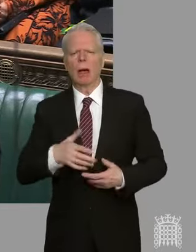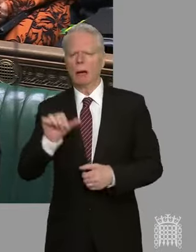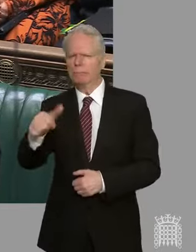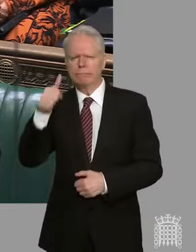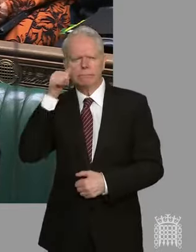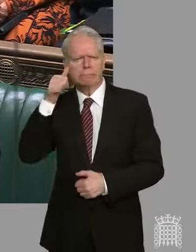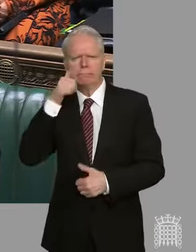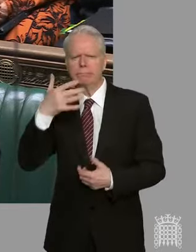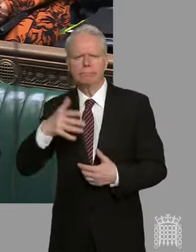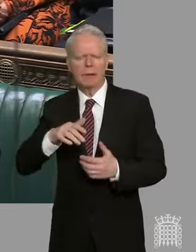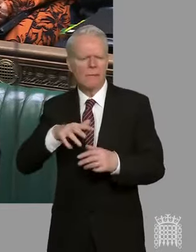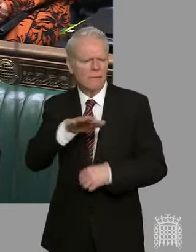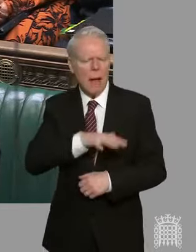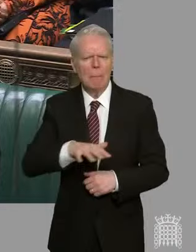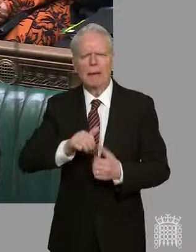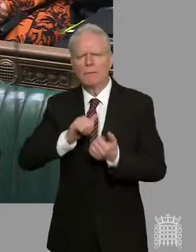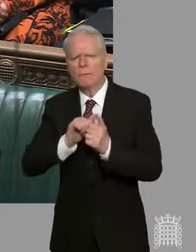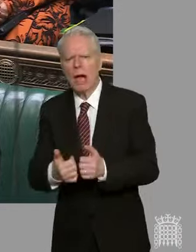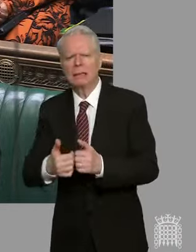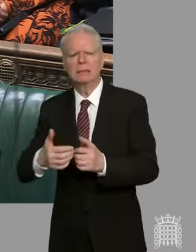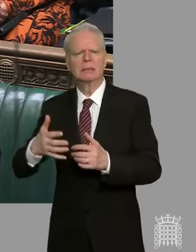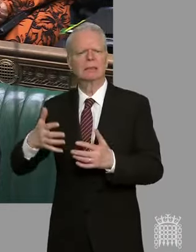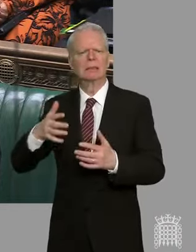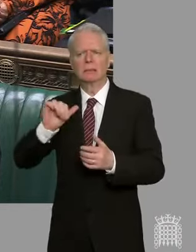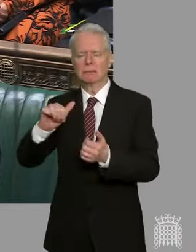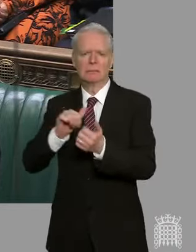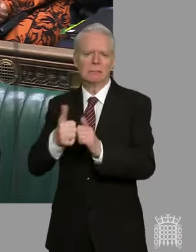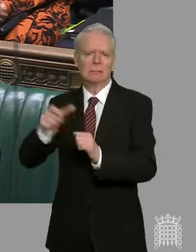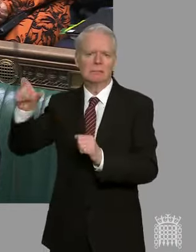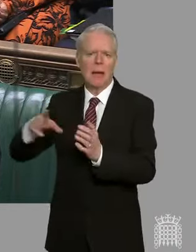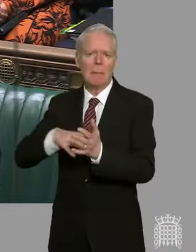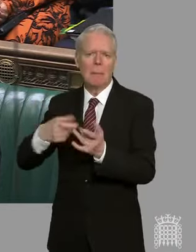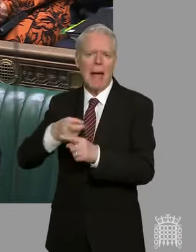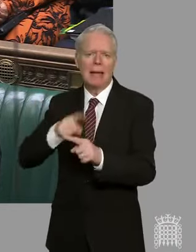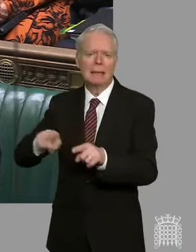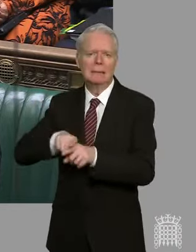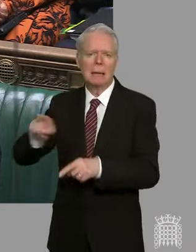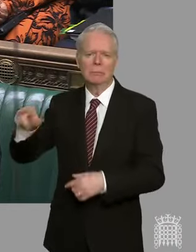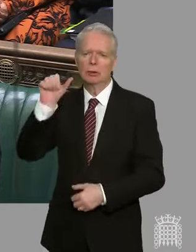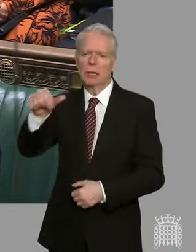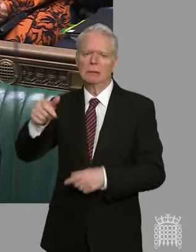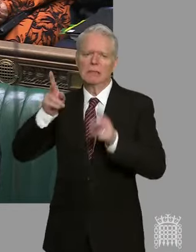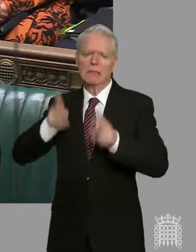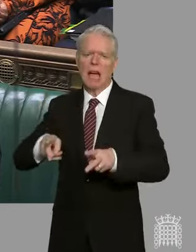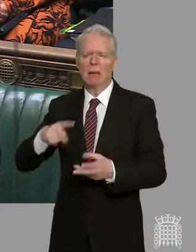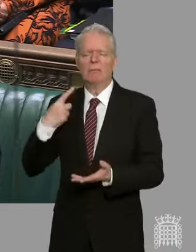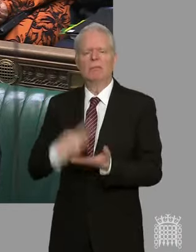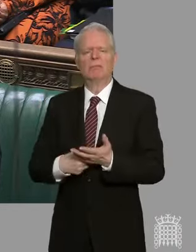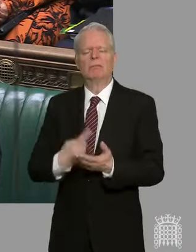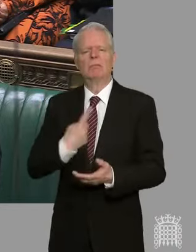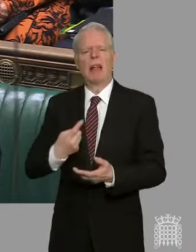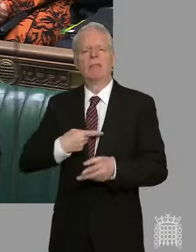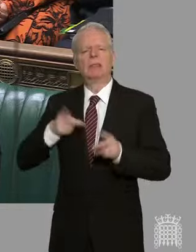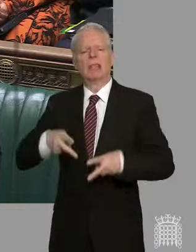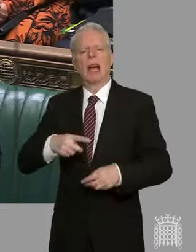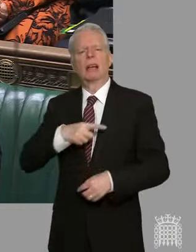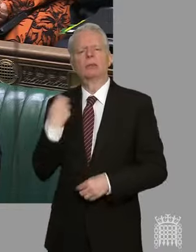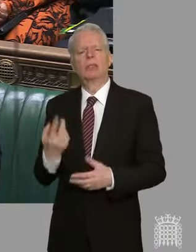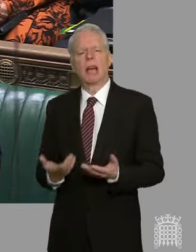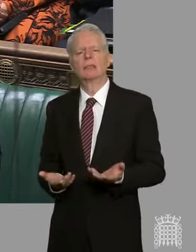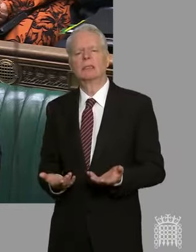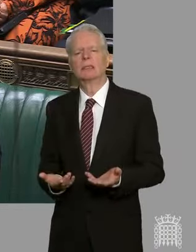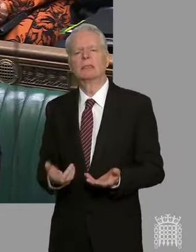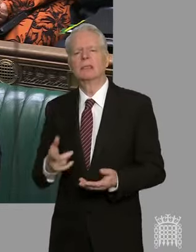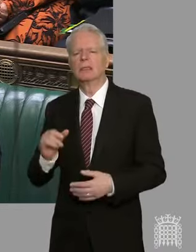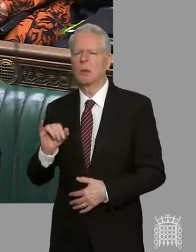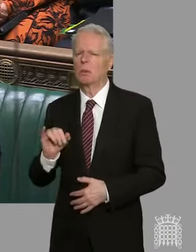recruiting an additional 8,500 mental health workers, especially trained to support people at risk of suicide.